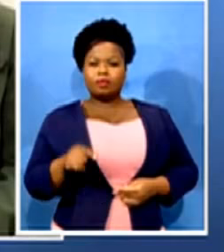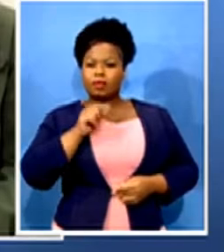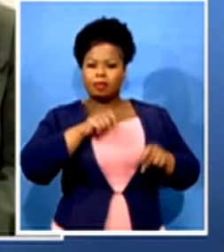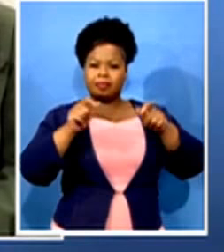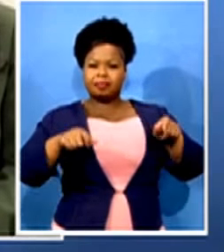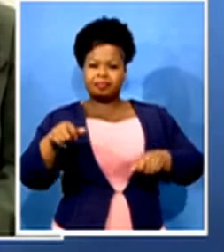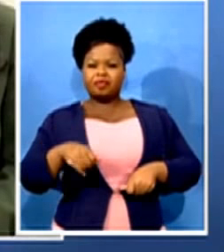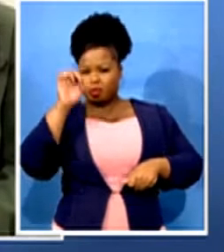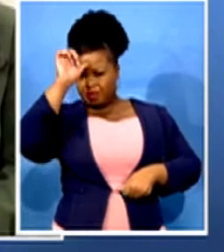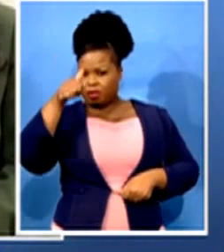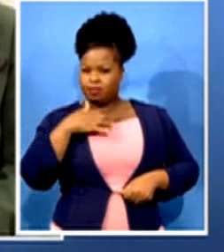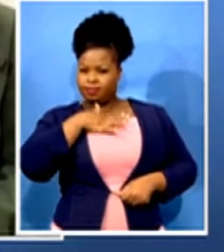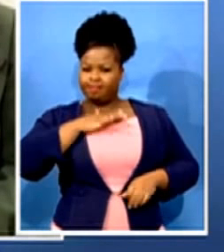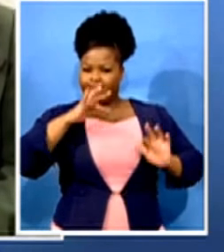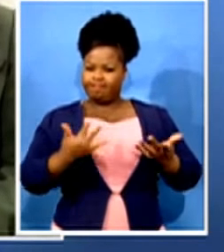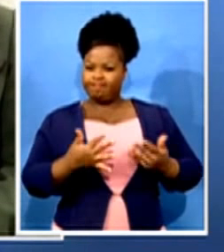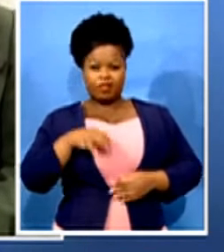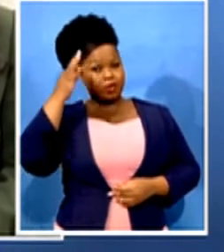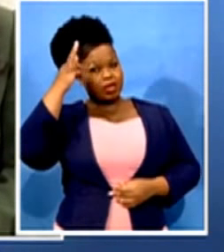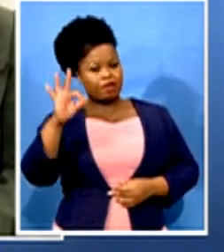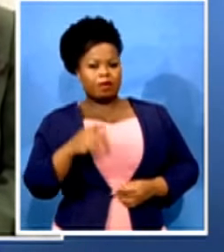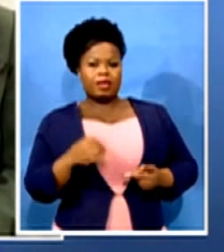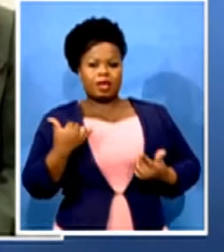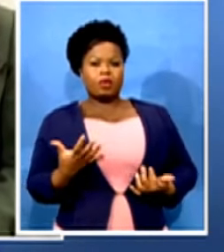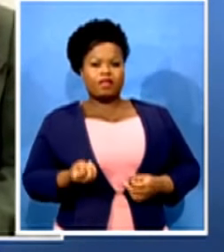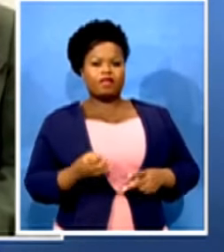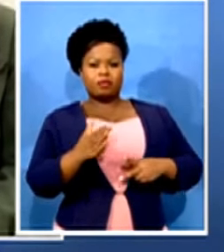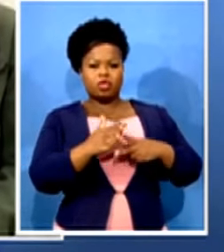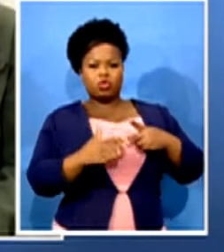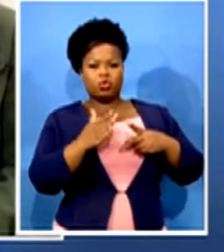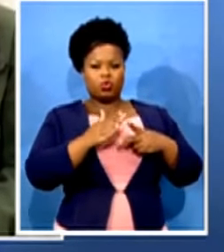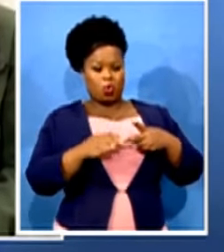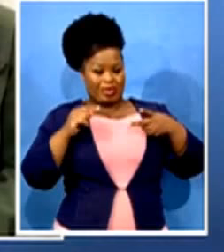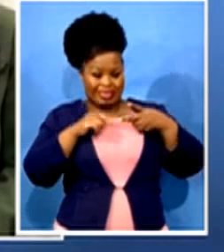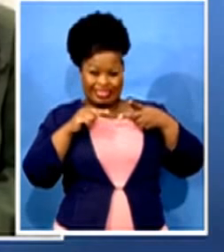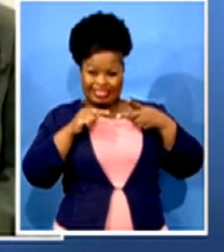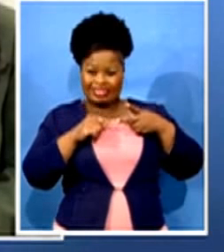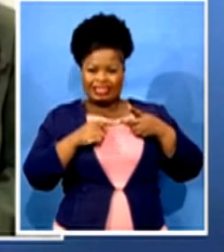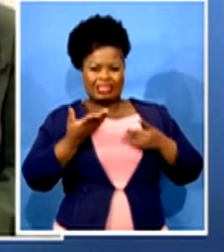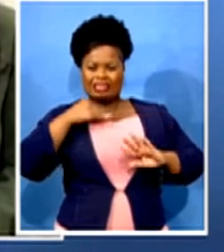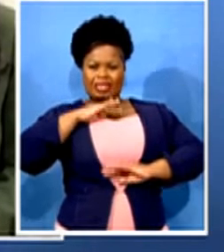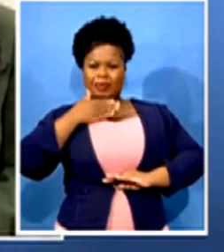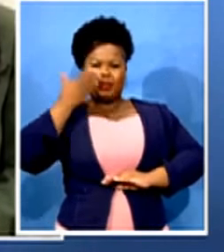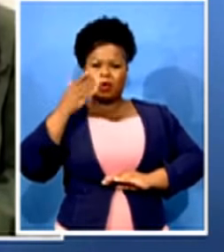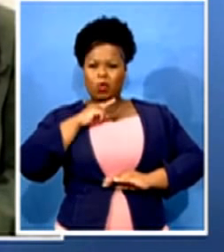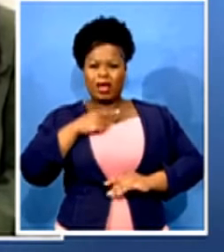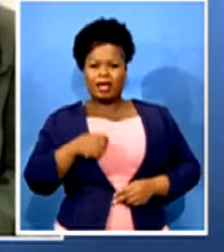of government administering a drug that has not fully been cleared?